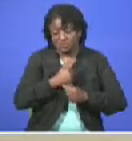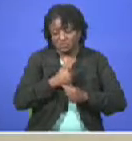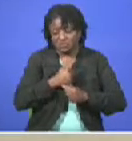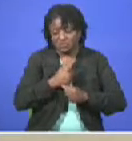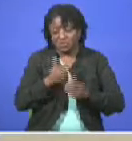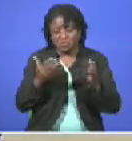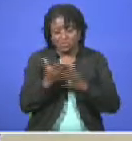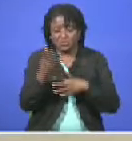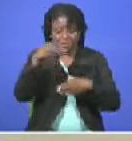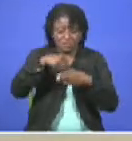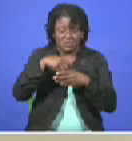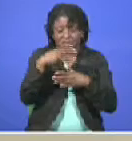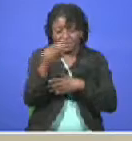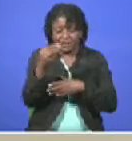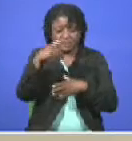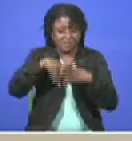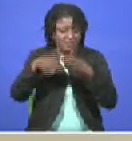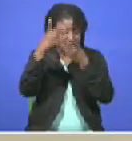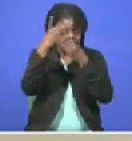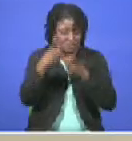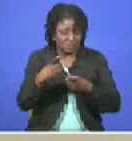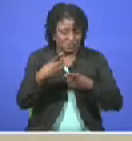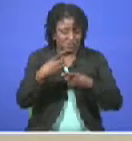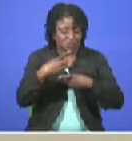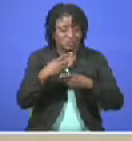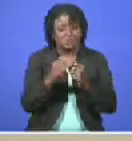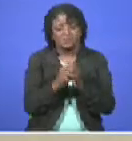including them in the decision-making process,